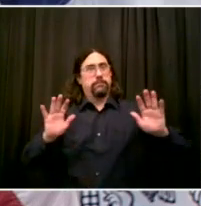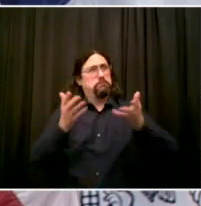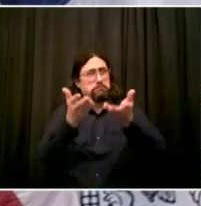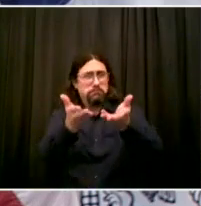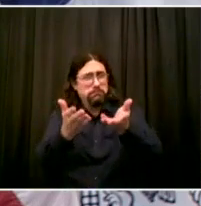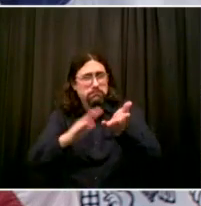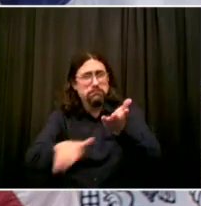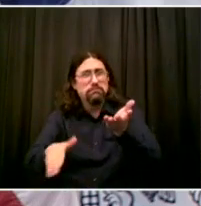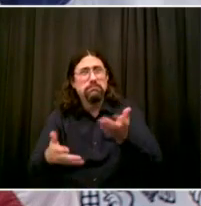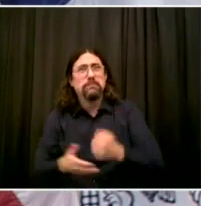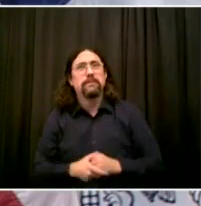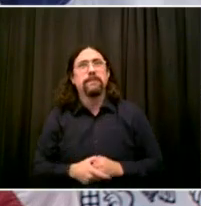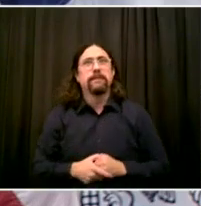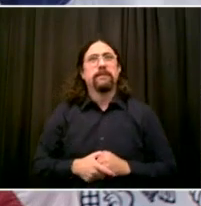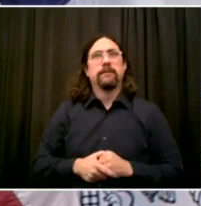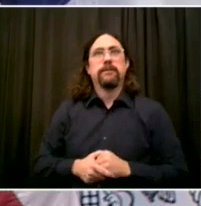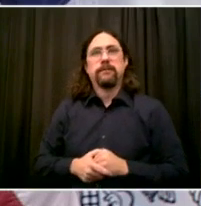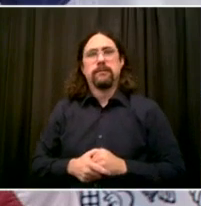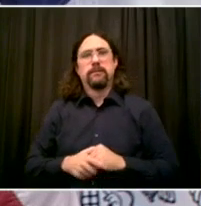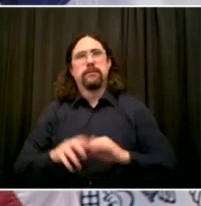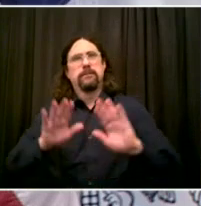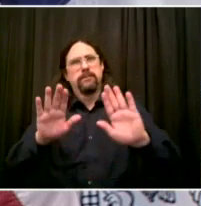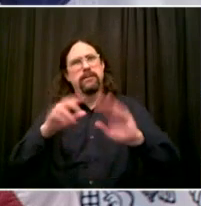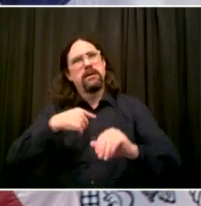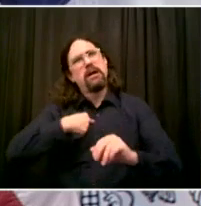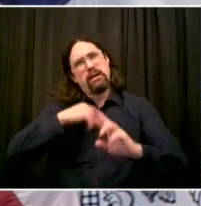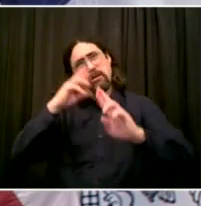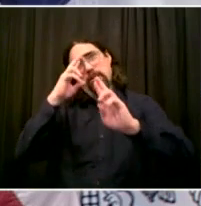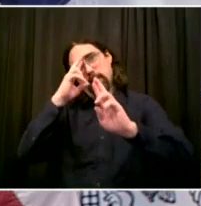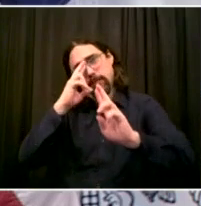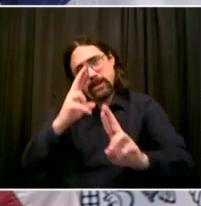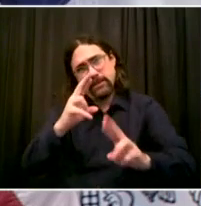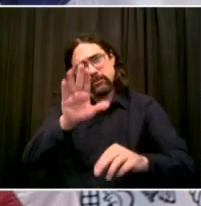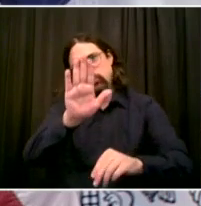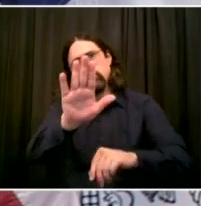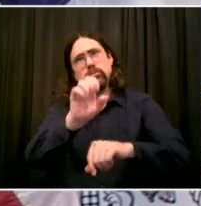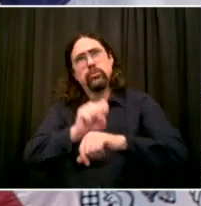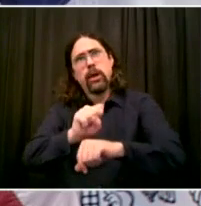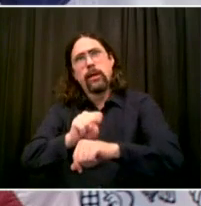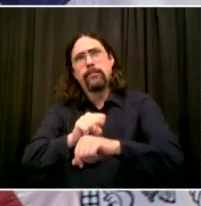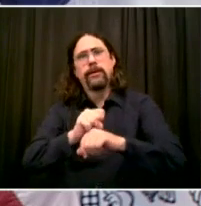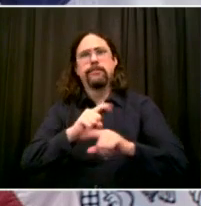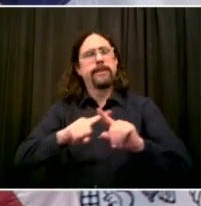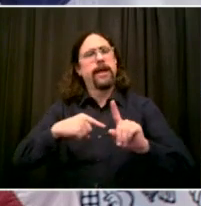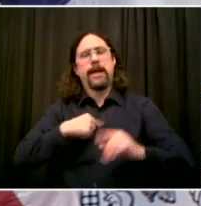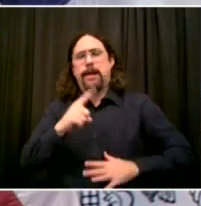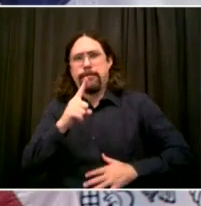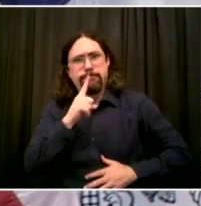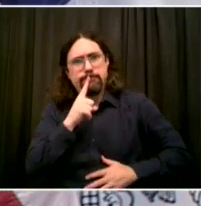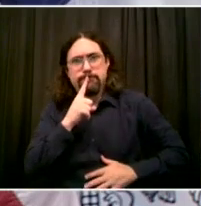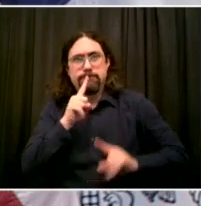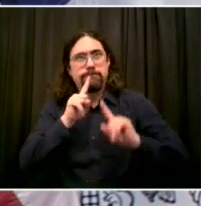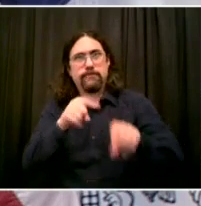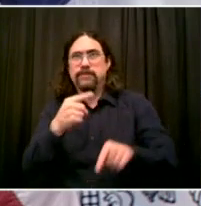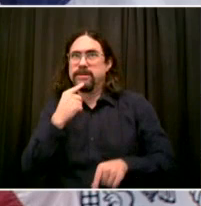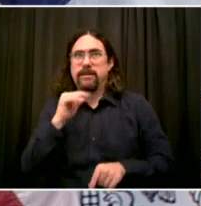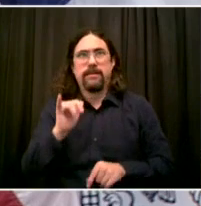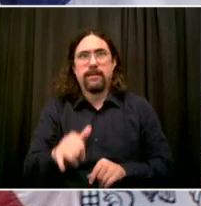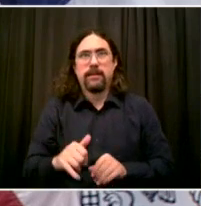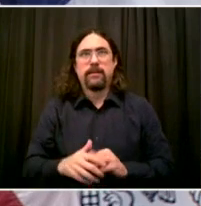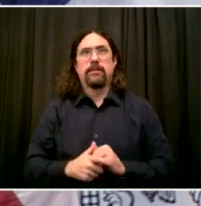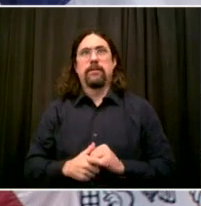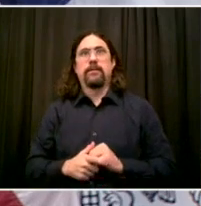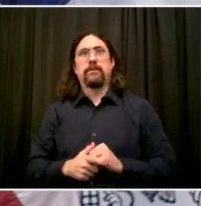had the curfew for a purpose, because we saw too much violence of different kinds and we had to end the violence, and we did end the